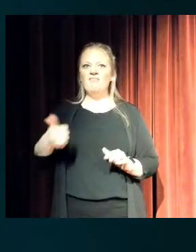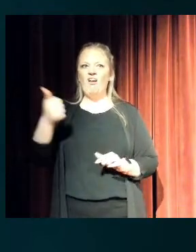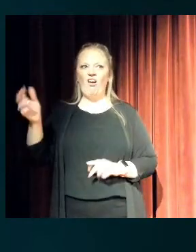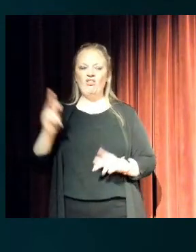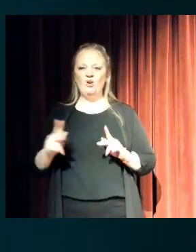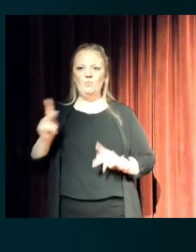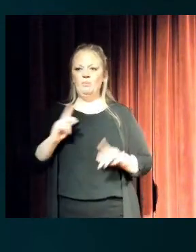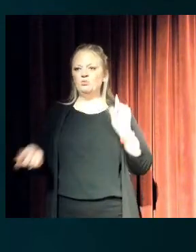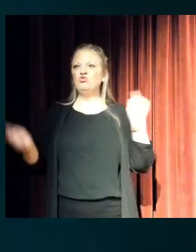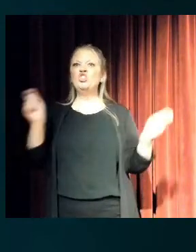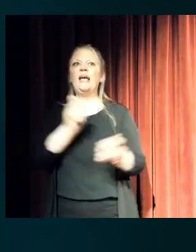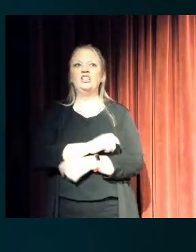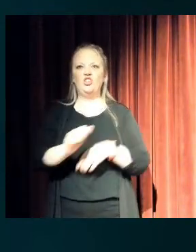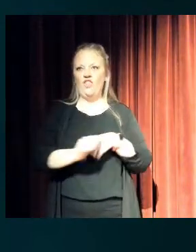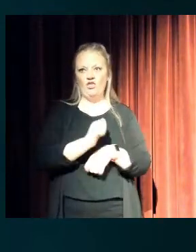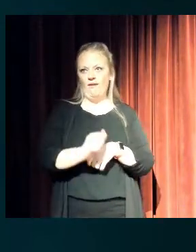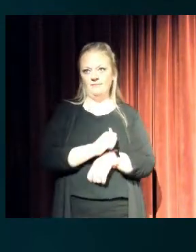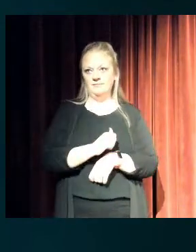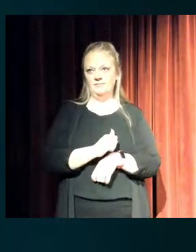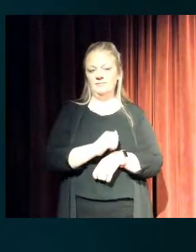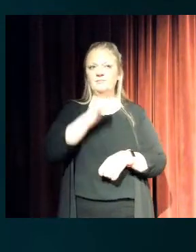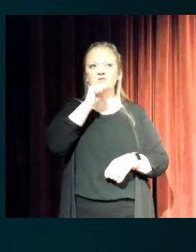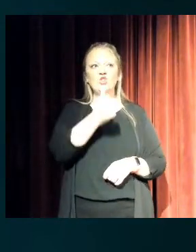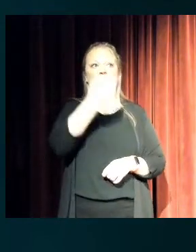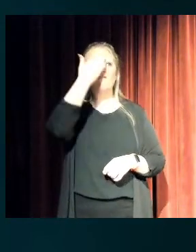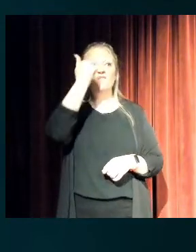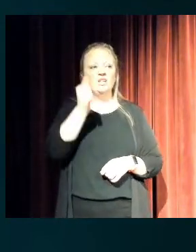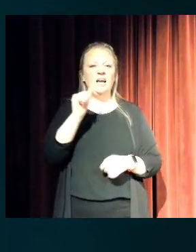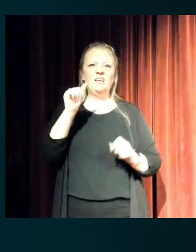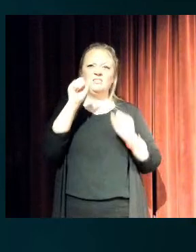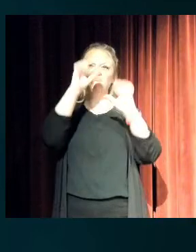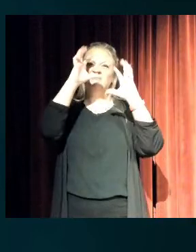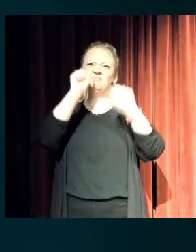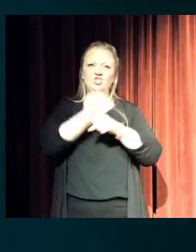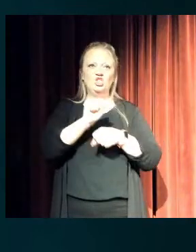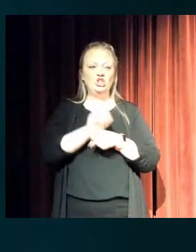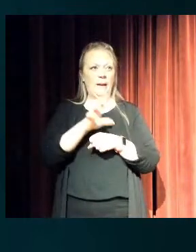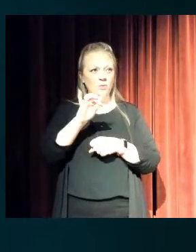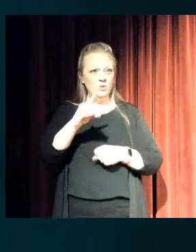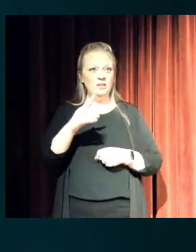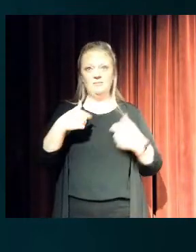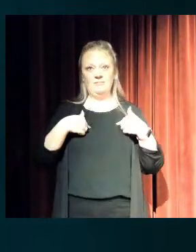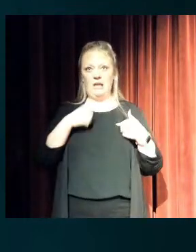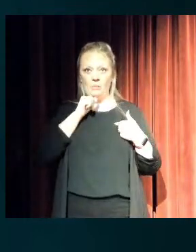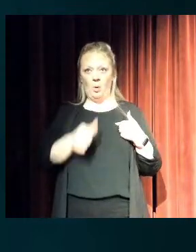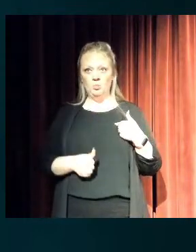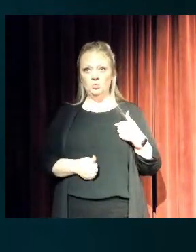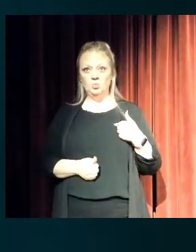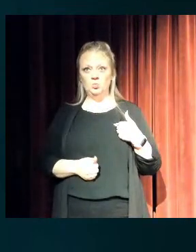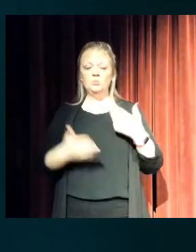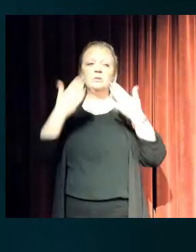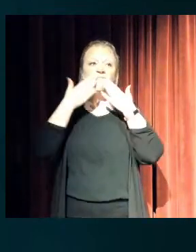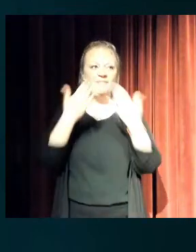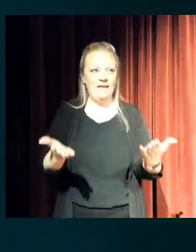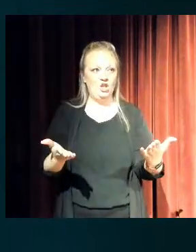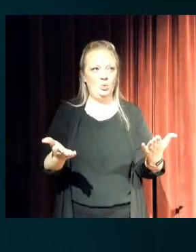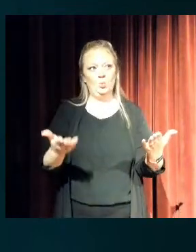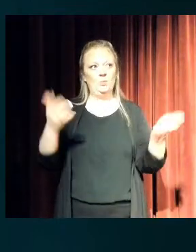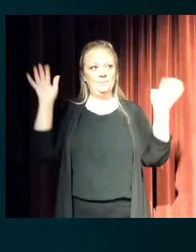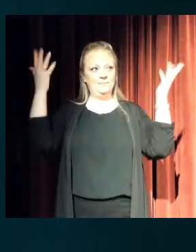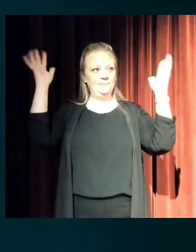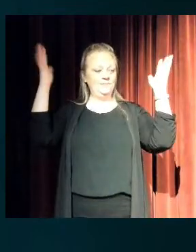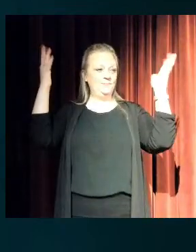the threat we faced. Never forget the incredible job you did. I won't. Thank you.